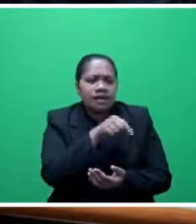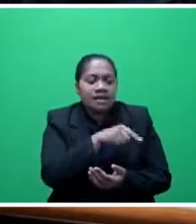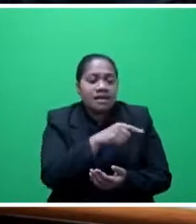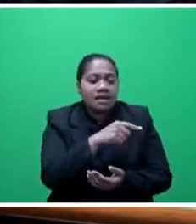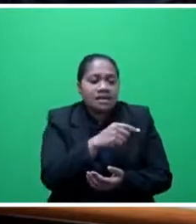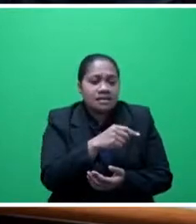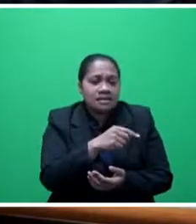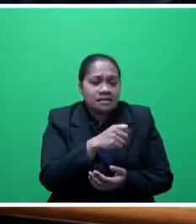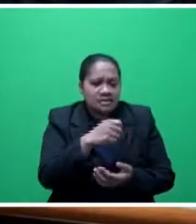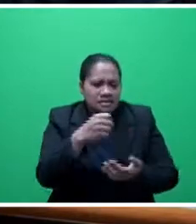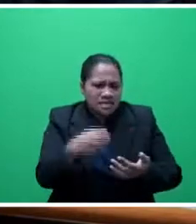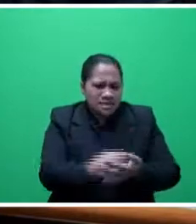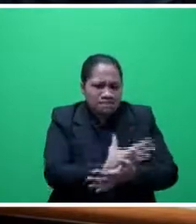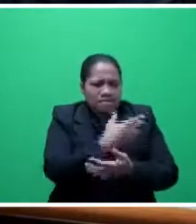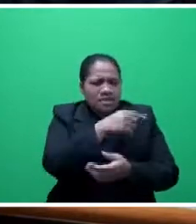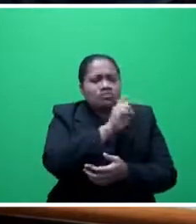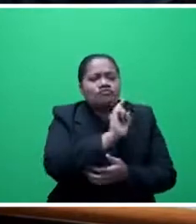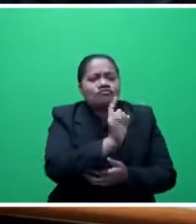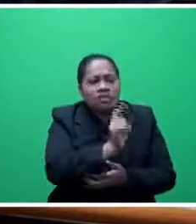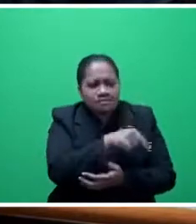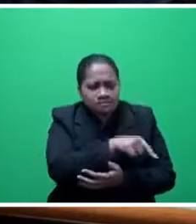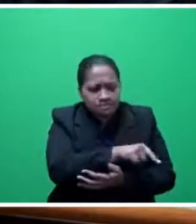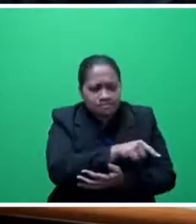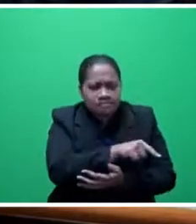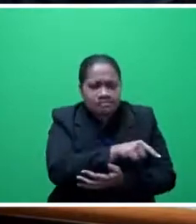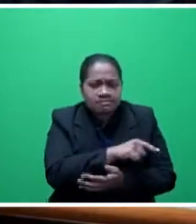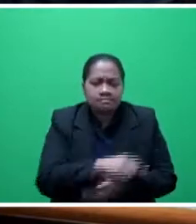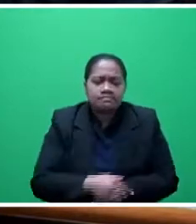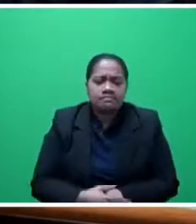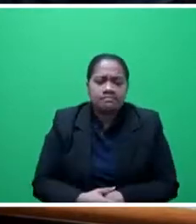impact of